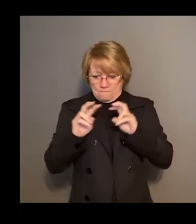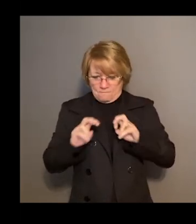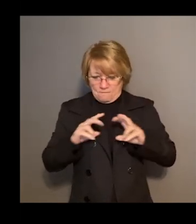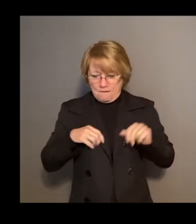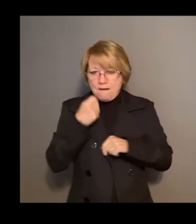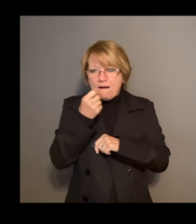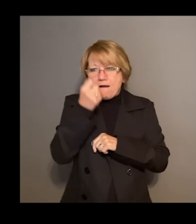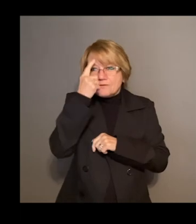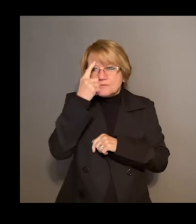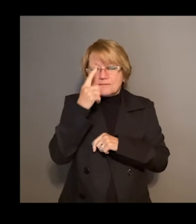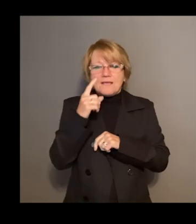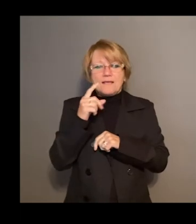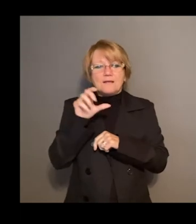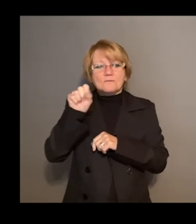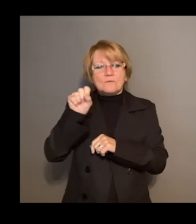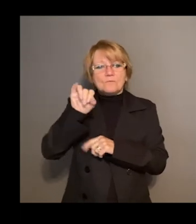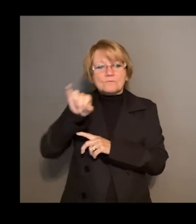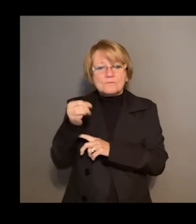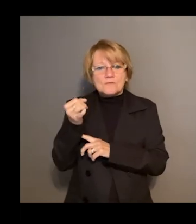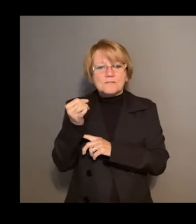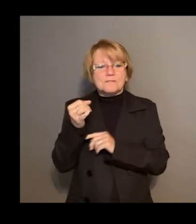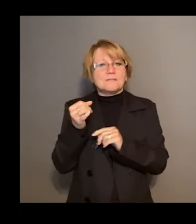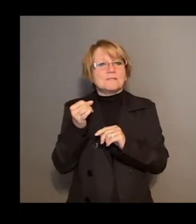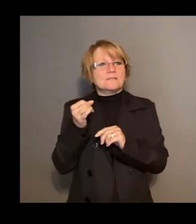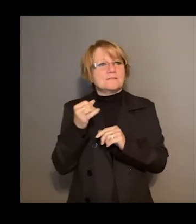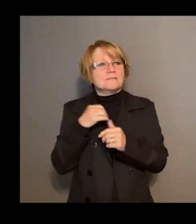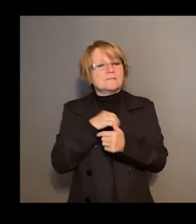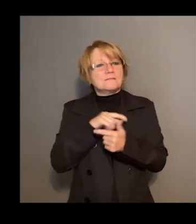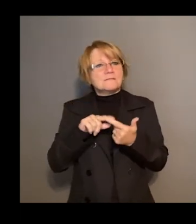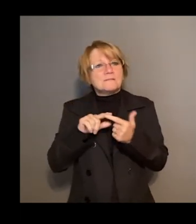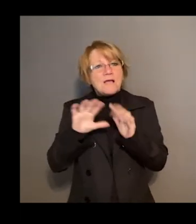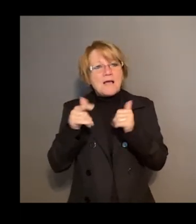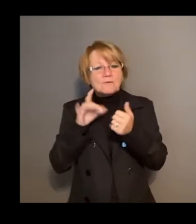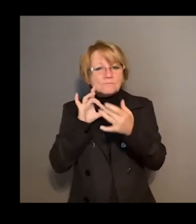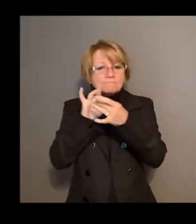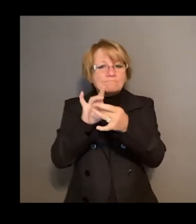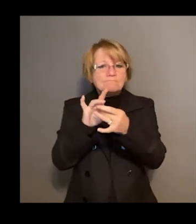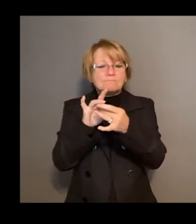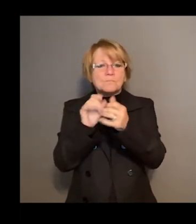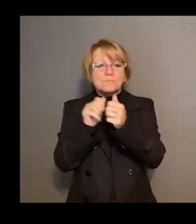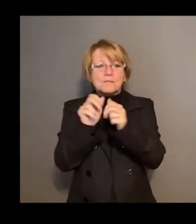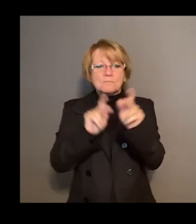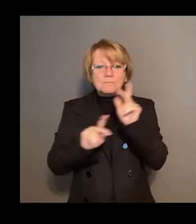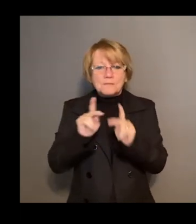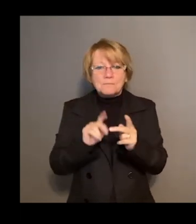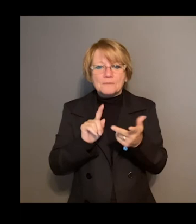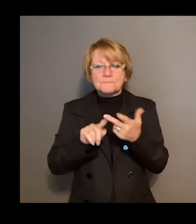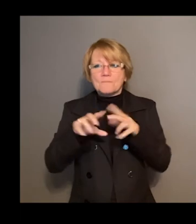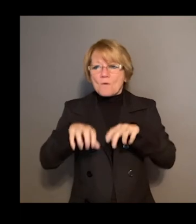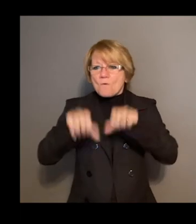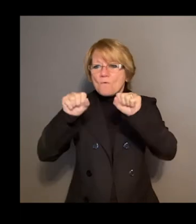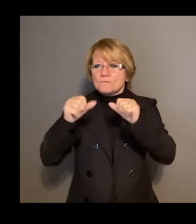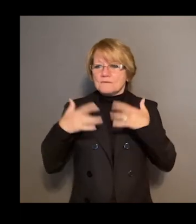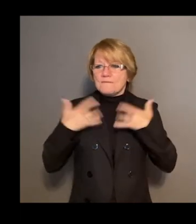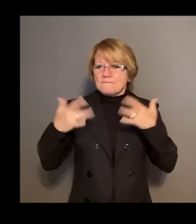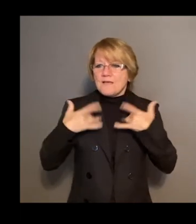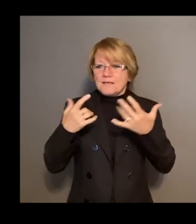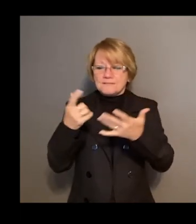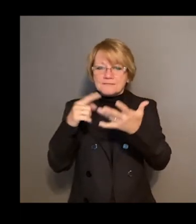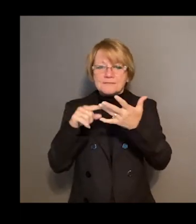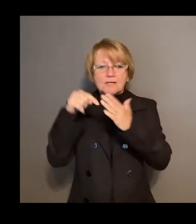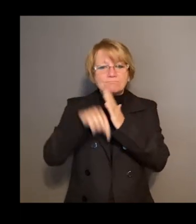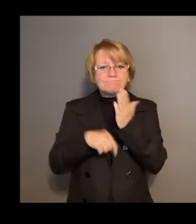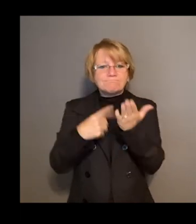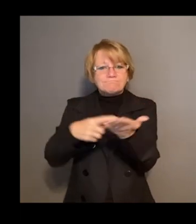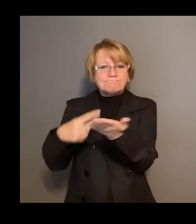understand social justice a lot more, and also just how to connect with people more, hosting events and just